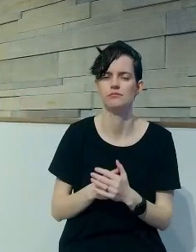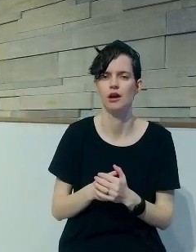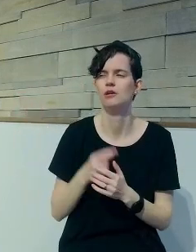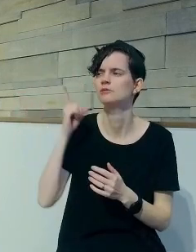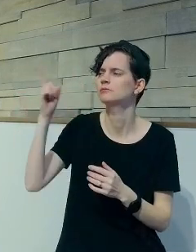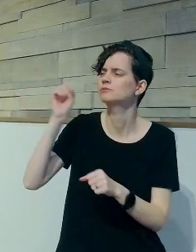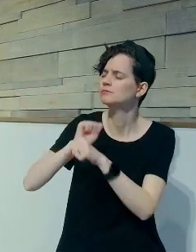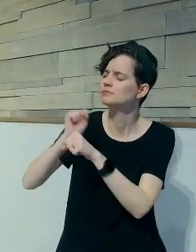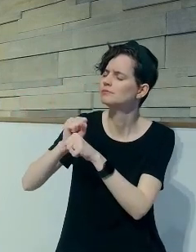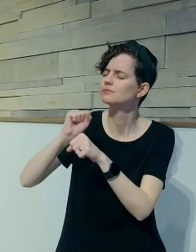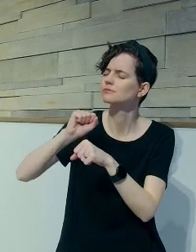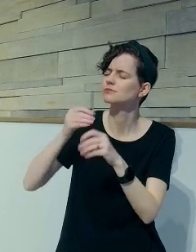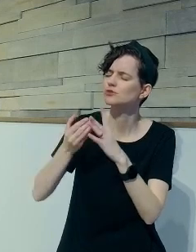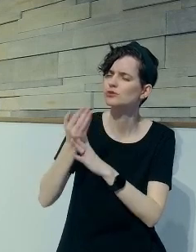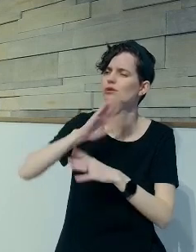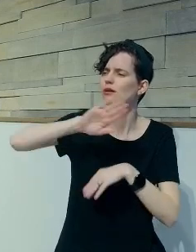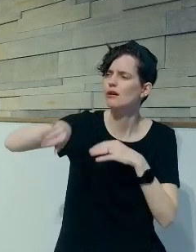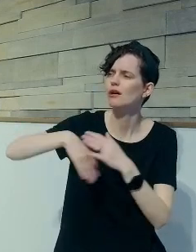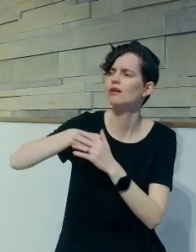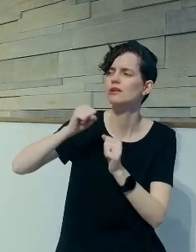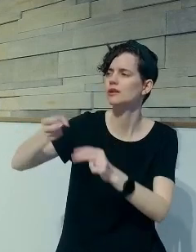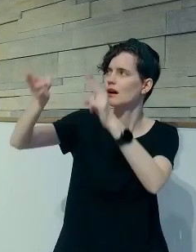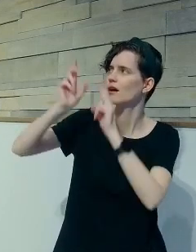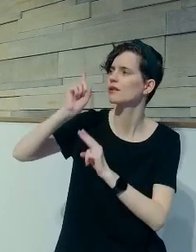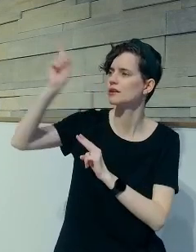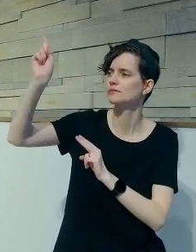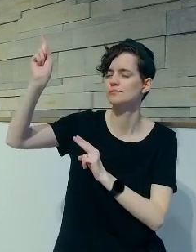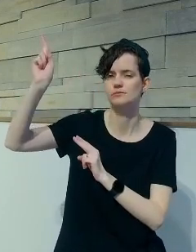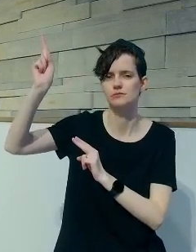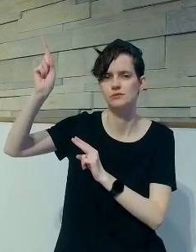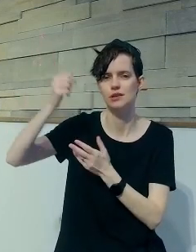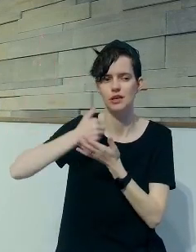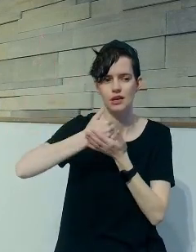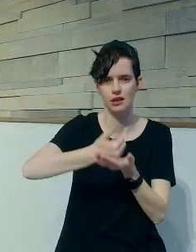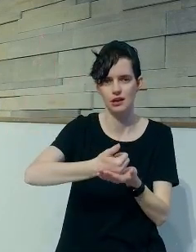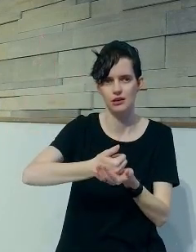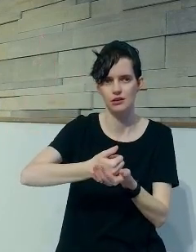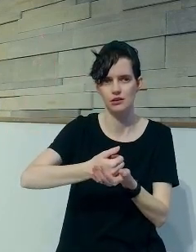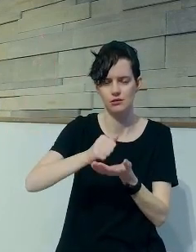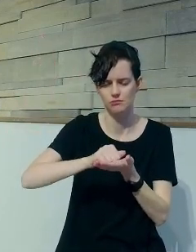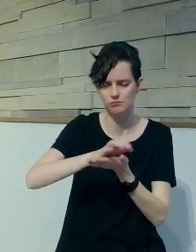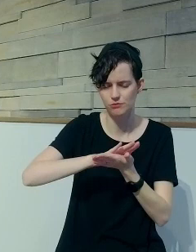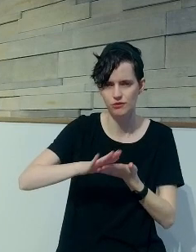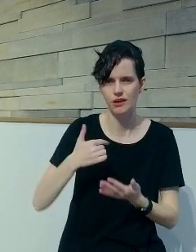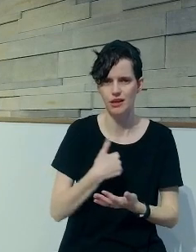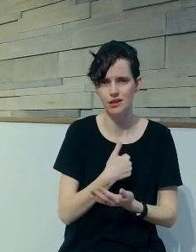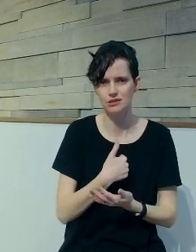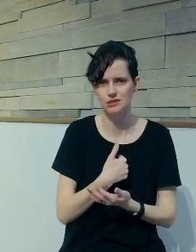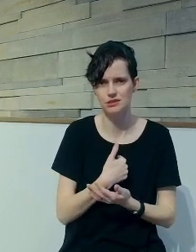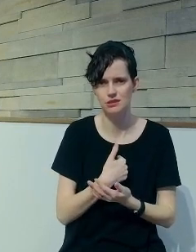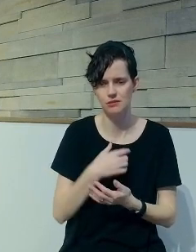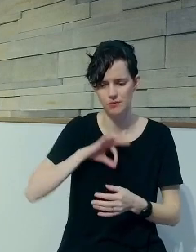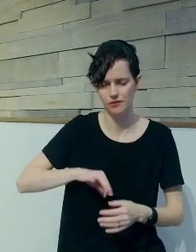the one that works in all to bring glory to his name and to help purify and benefit us in our lives as